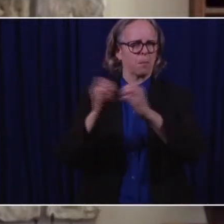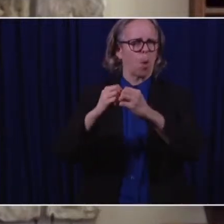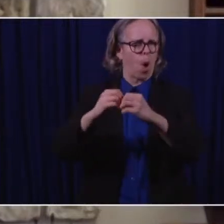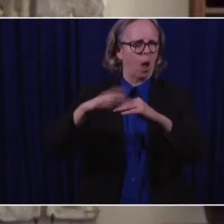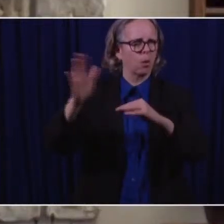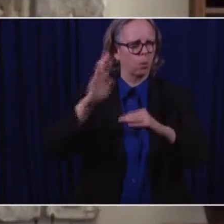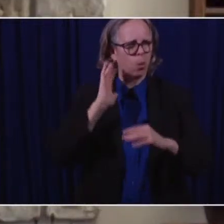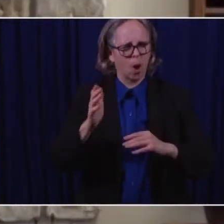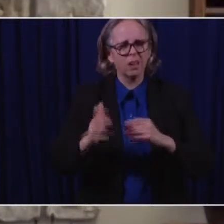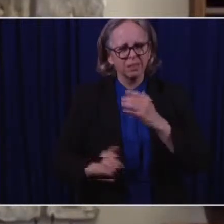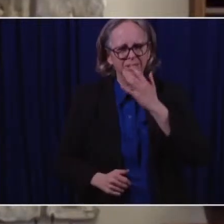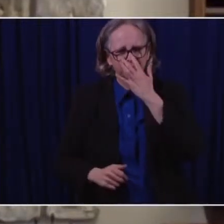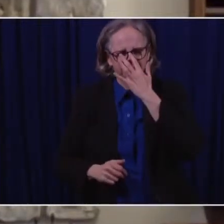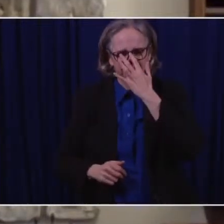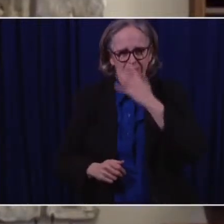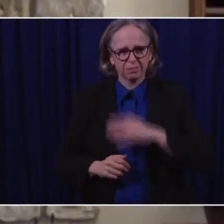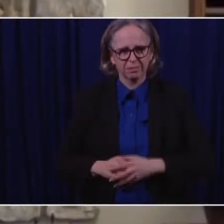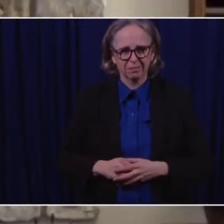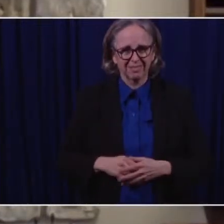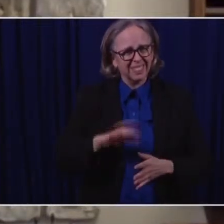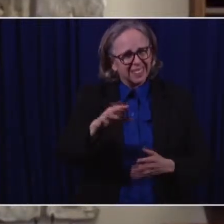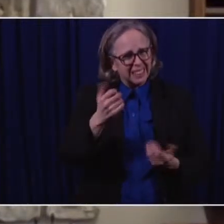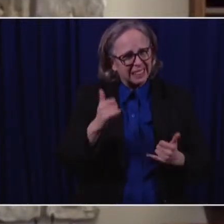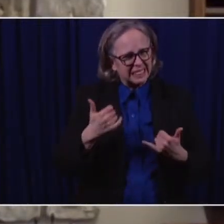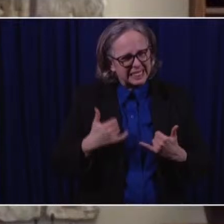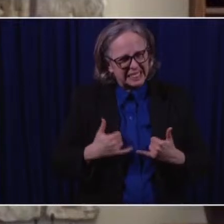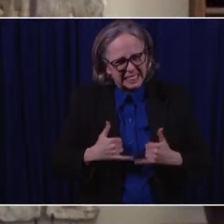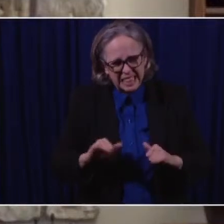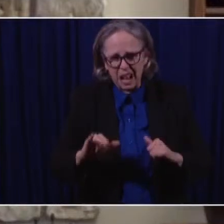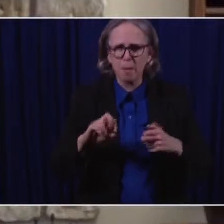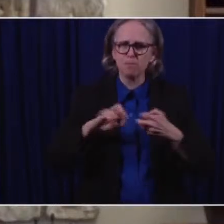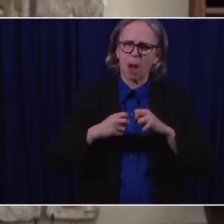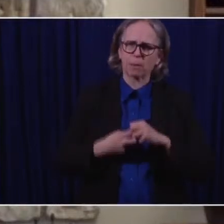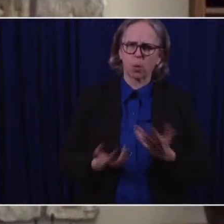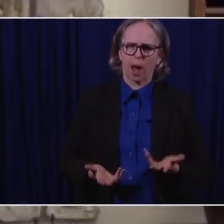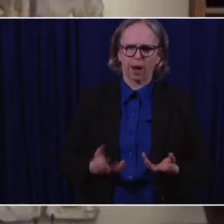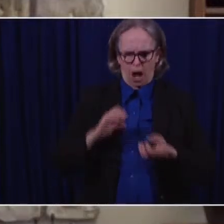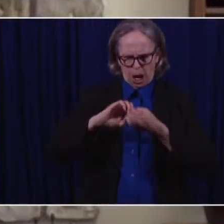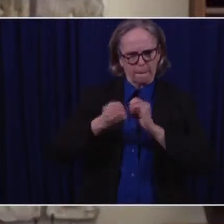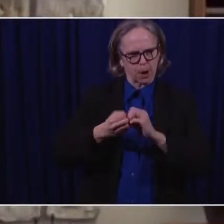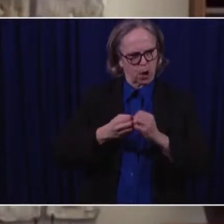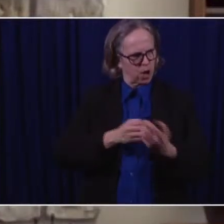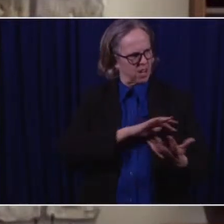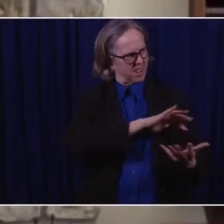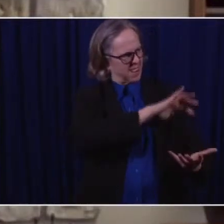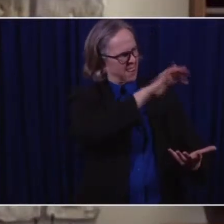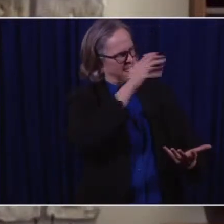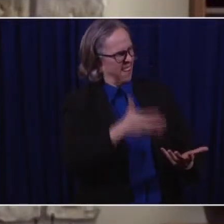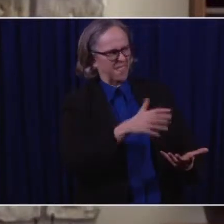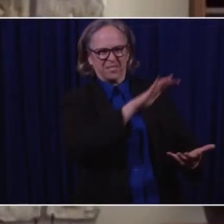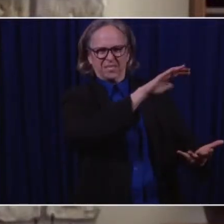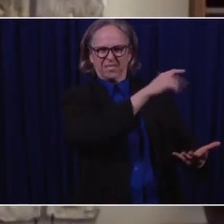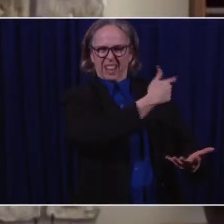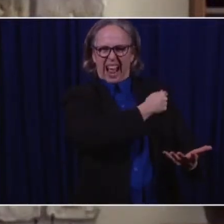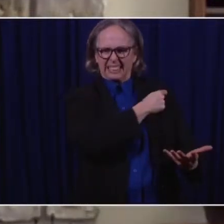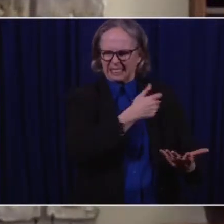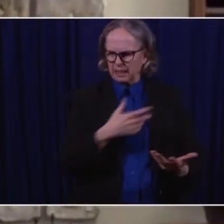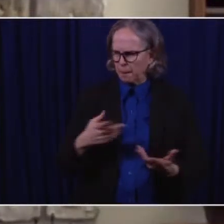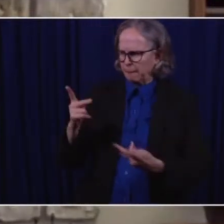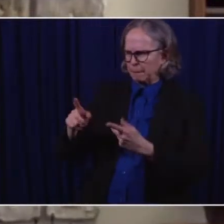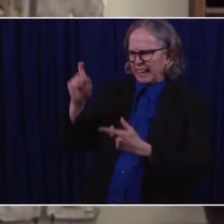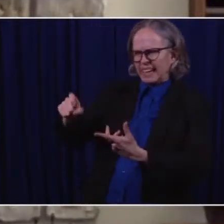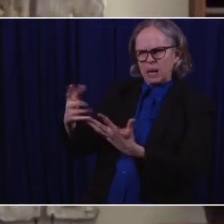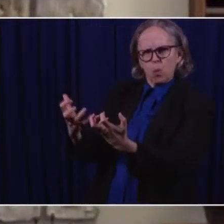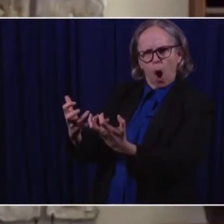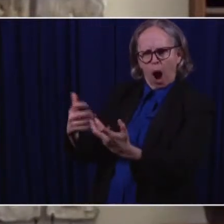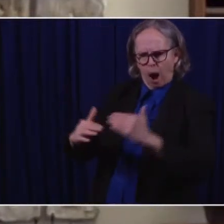supply and demand. There's going to be more demand than there is supply. But we're going to hang with this 65 group and above